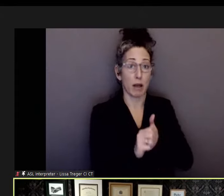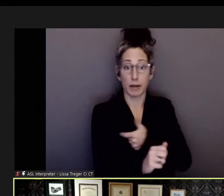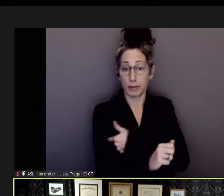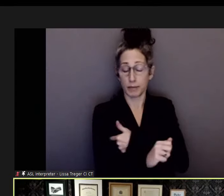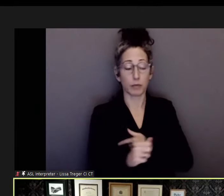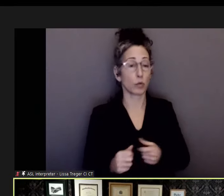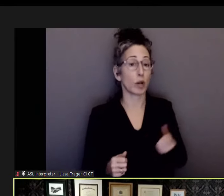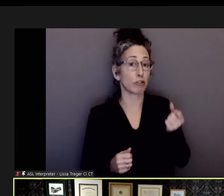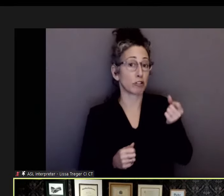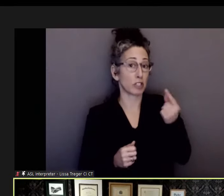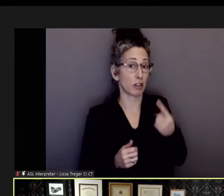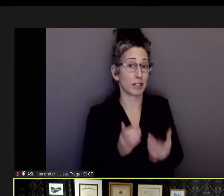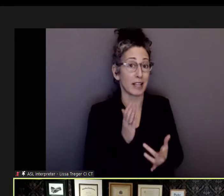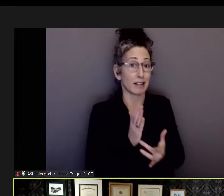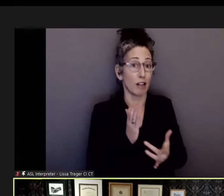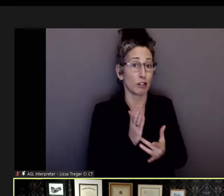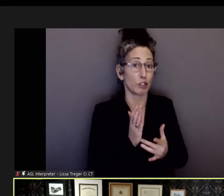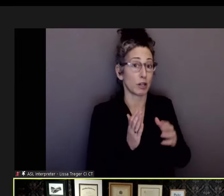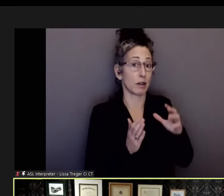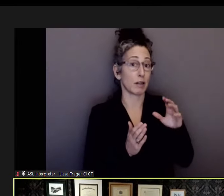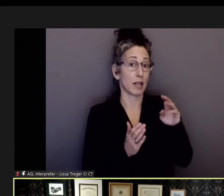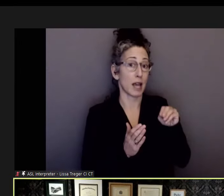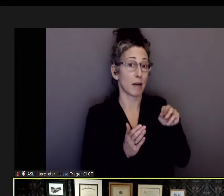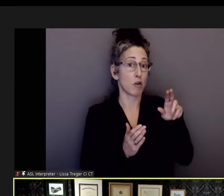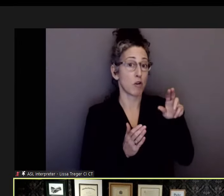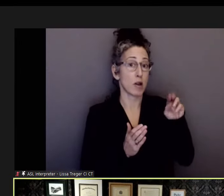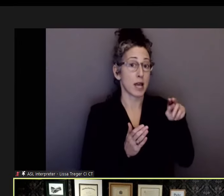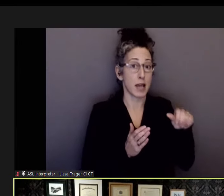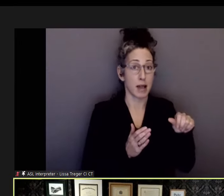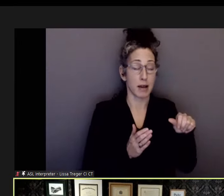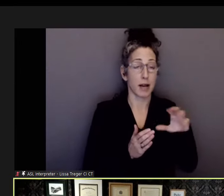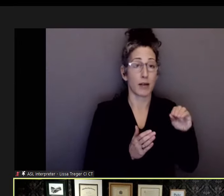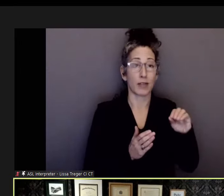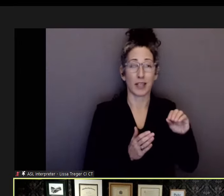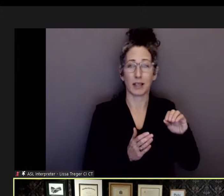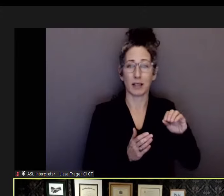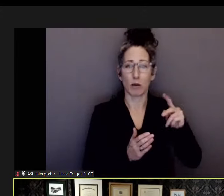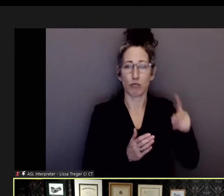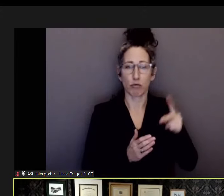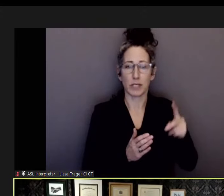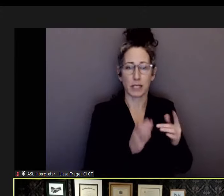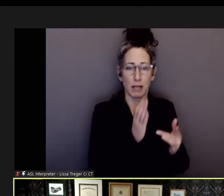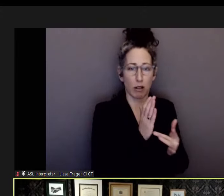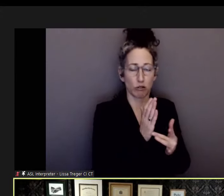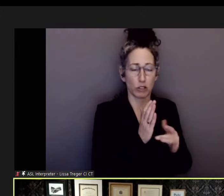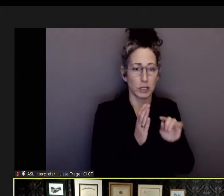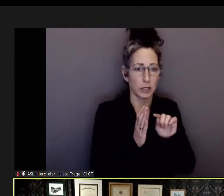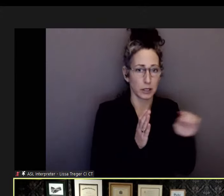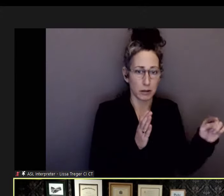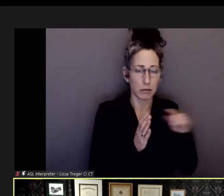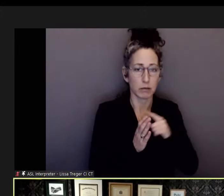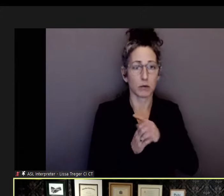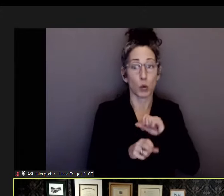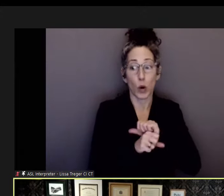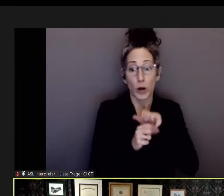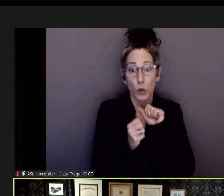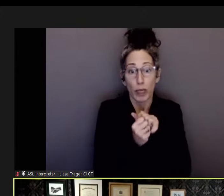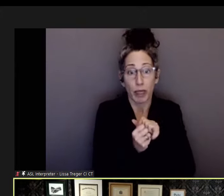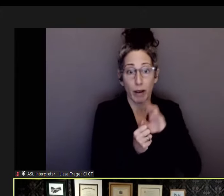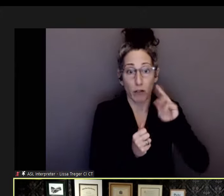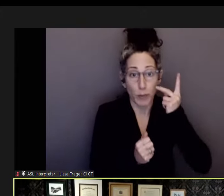technology, mRNA technology, allows us to start quickly and scale quickly. The close collaboration I spoke about, plus